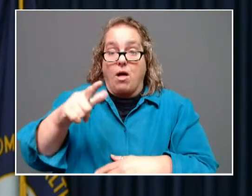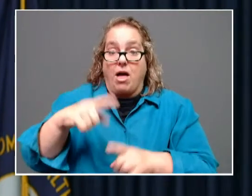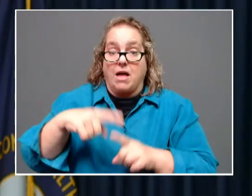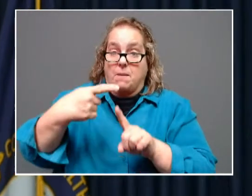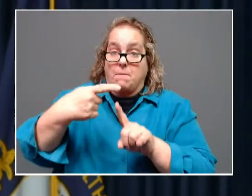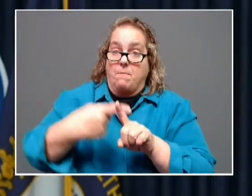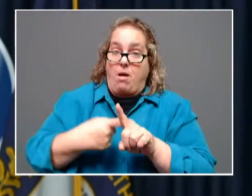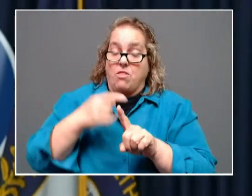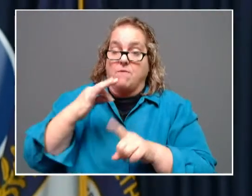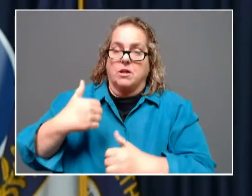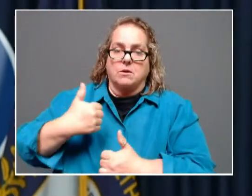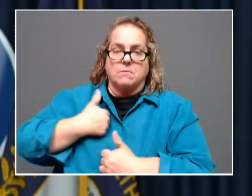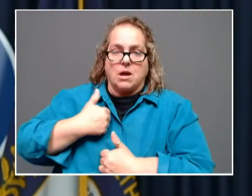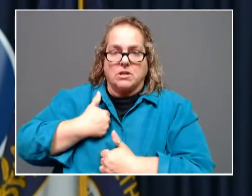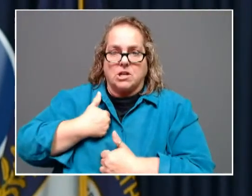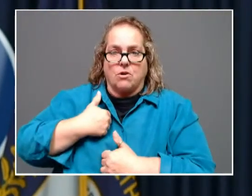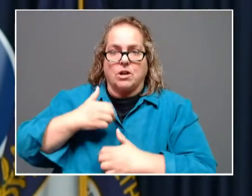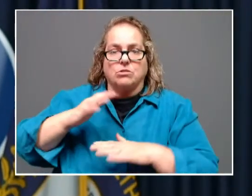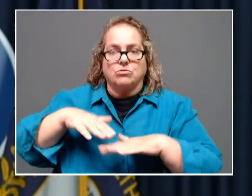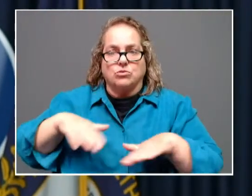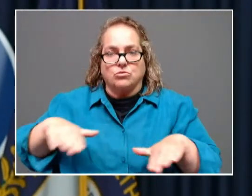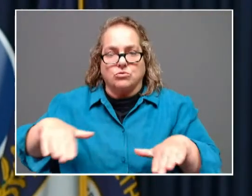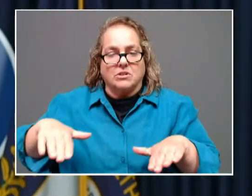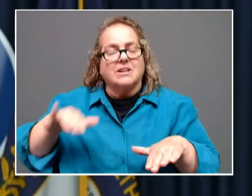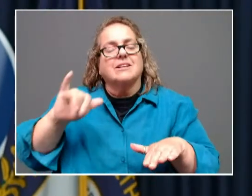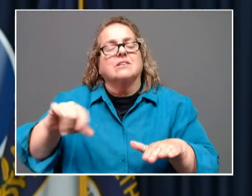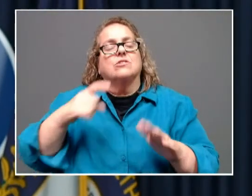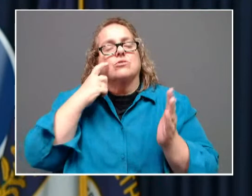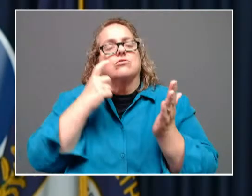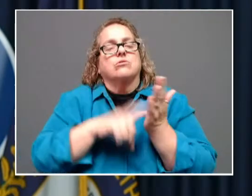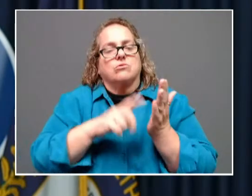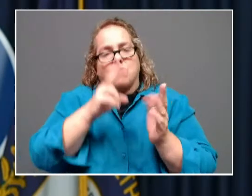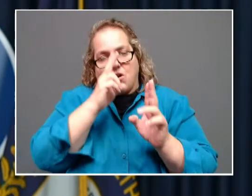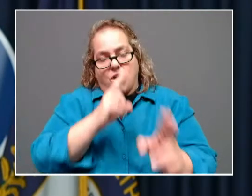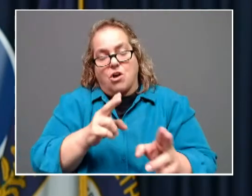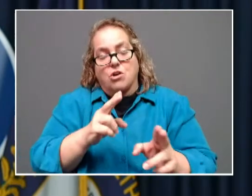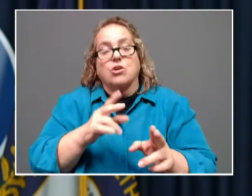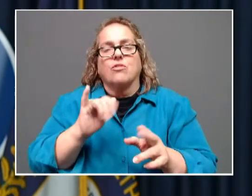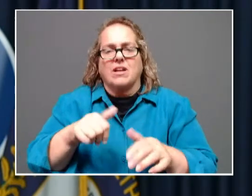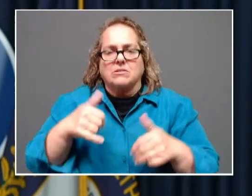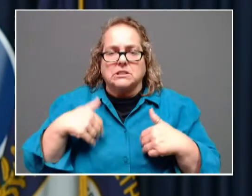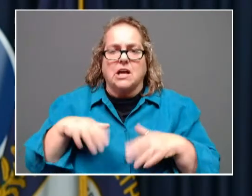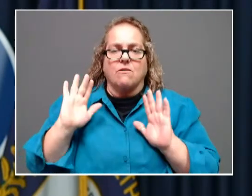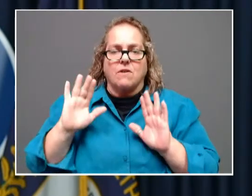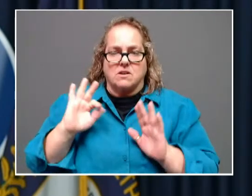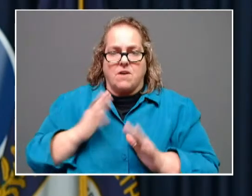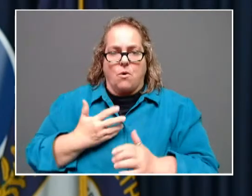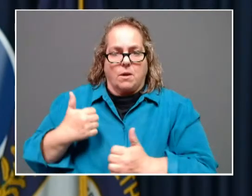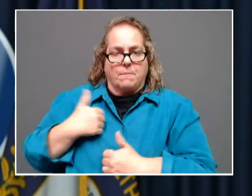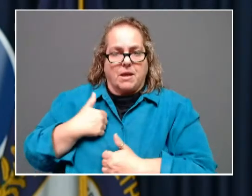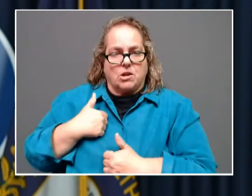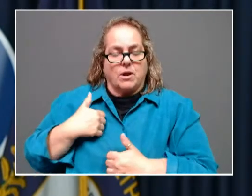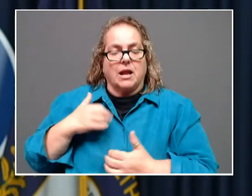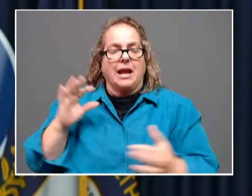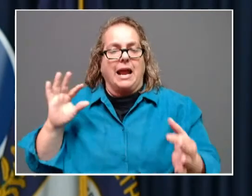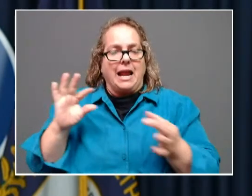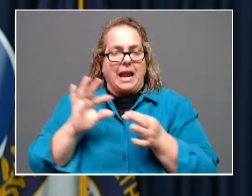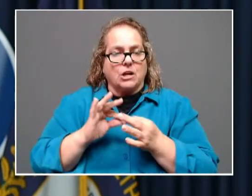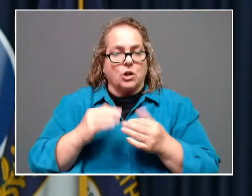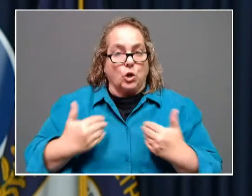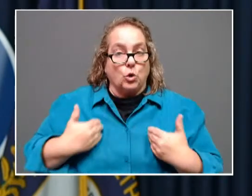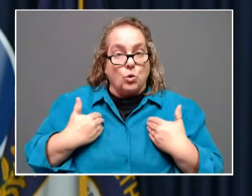to honor the sacrifices of military families to support our military-connected youth and recognize their unique